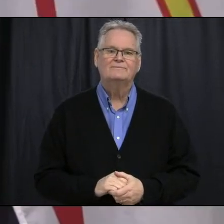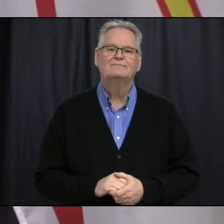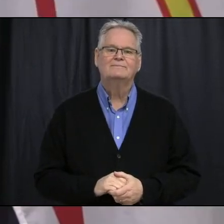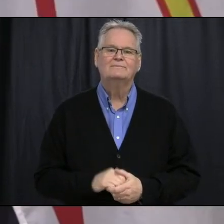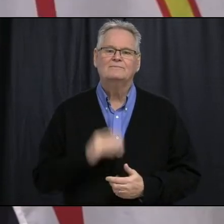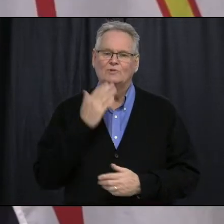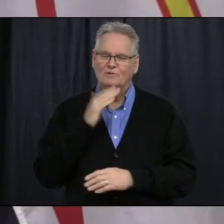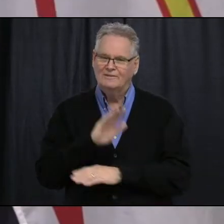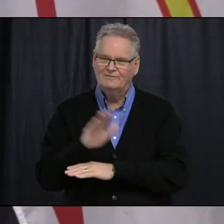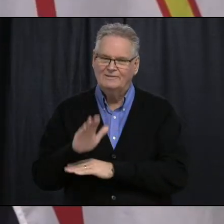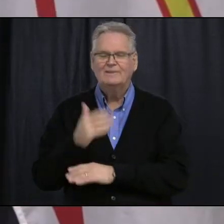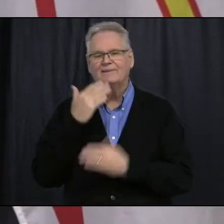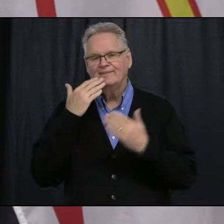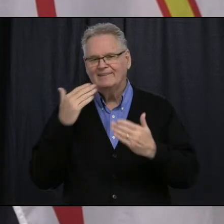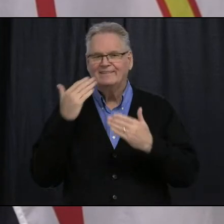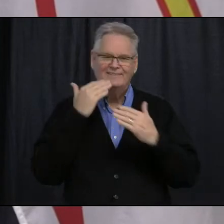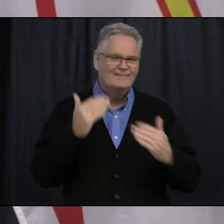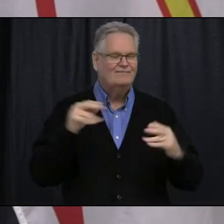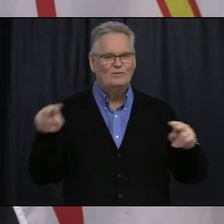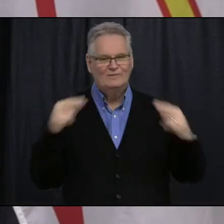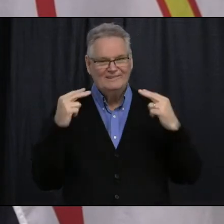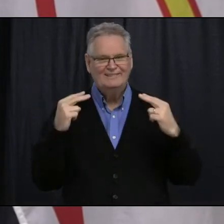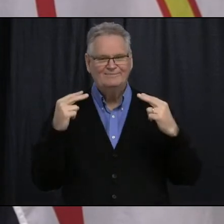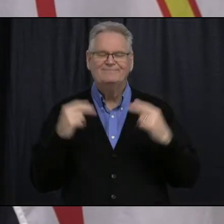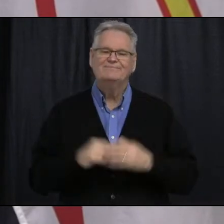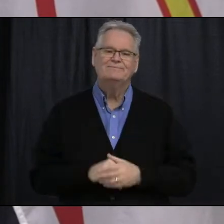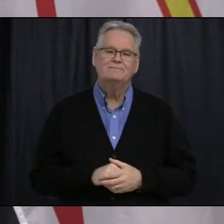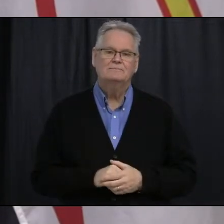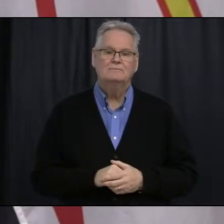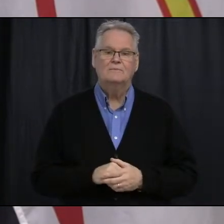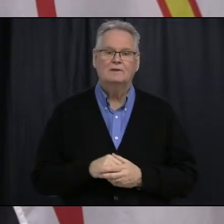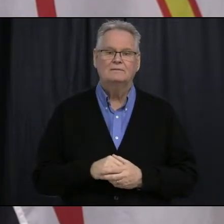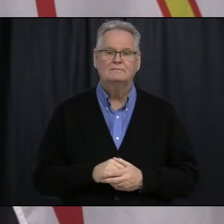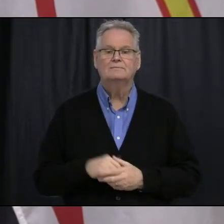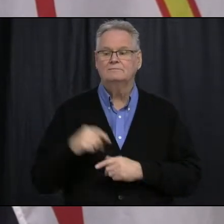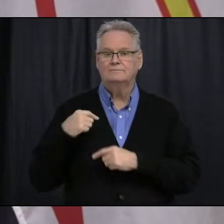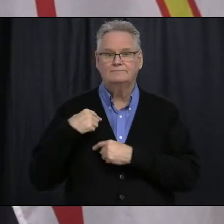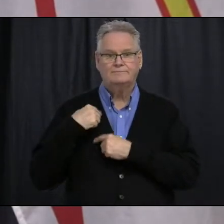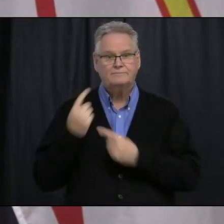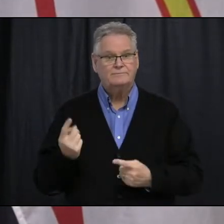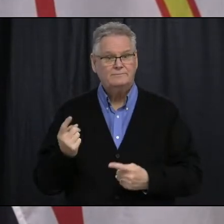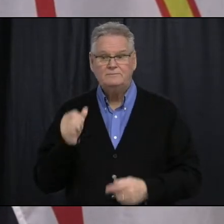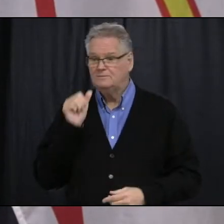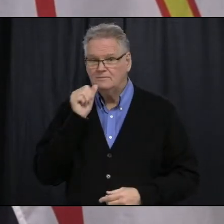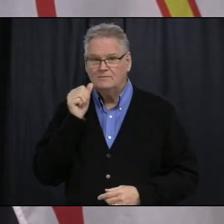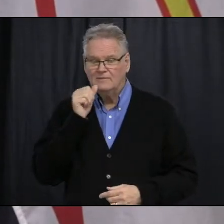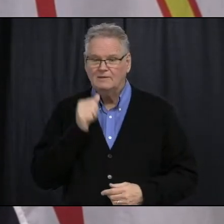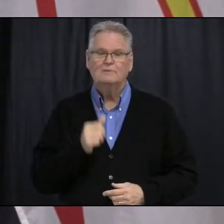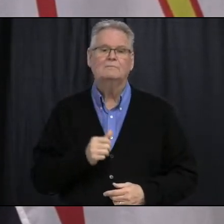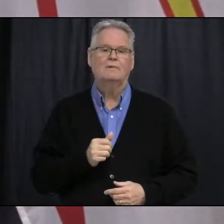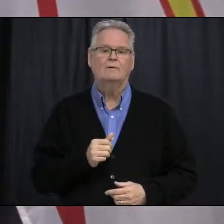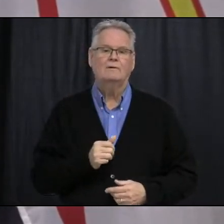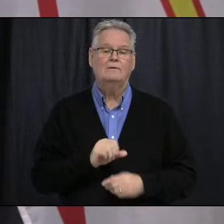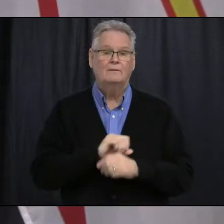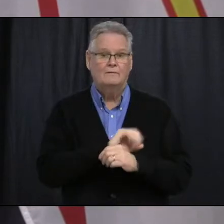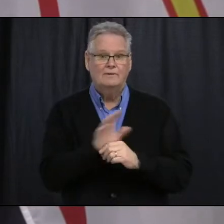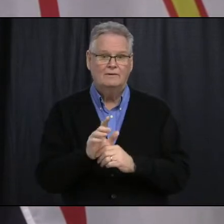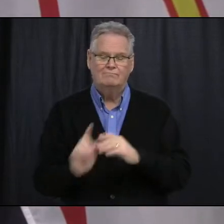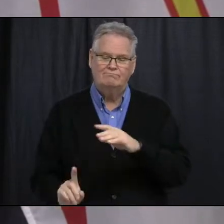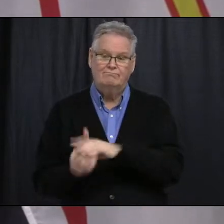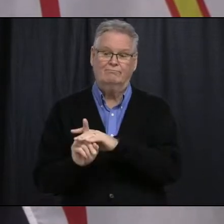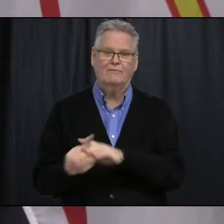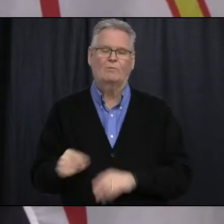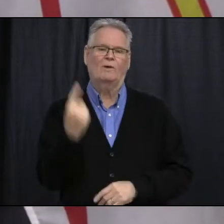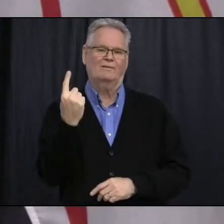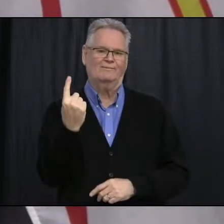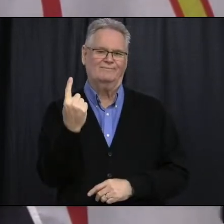Thanks for joining us. Since the media advisory yesterday, we have one new confirmed case of COVID-19 in our province. The individual